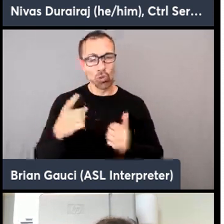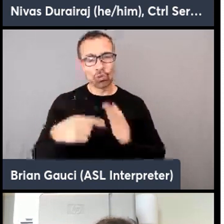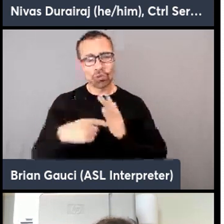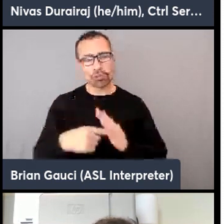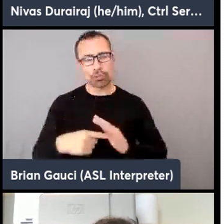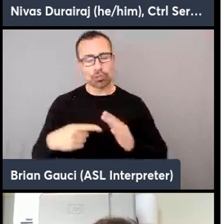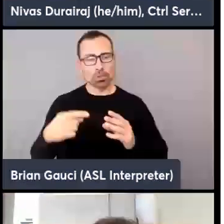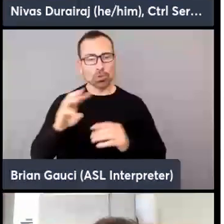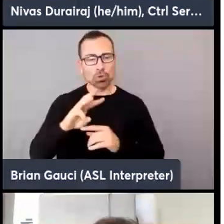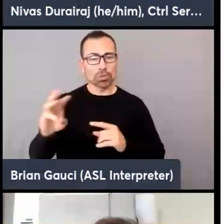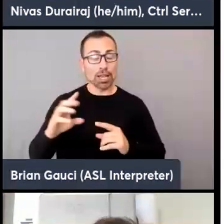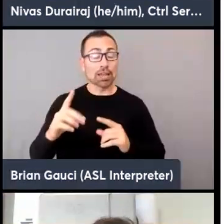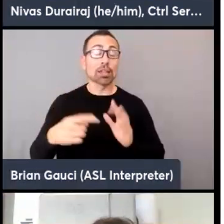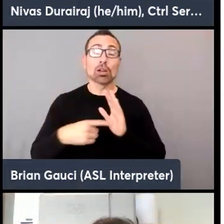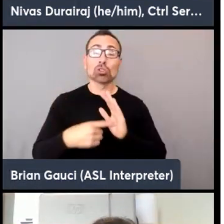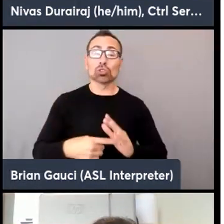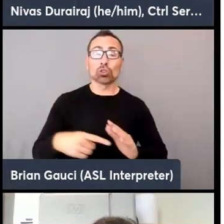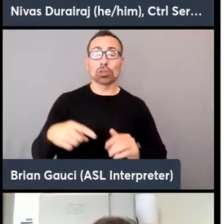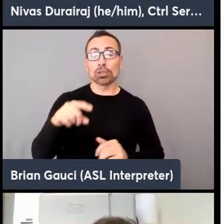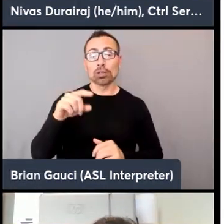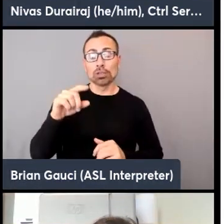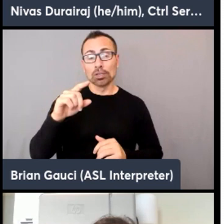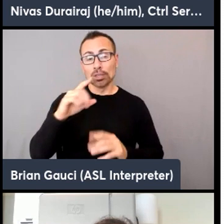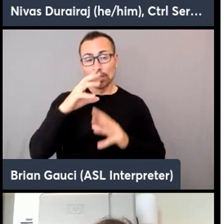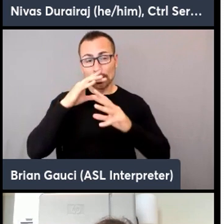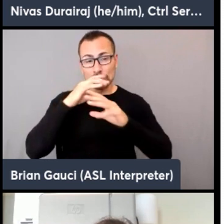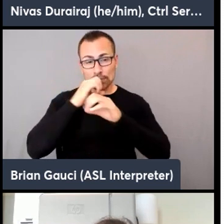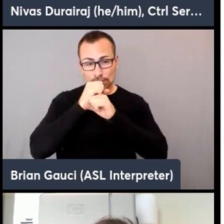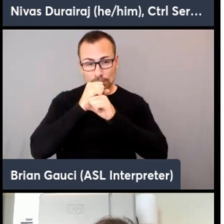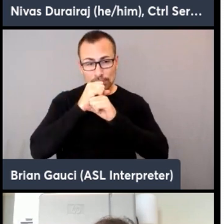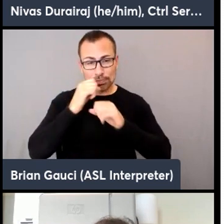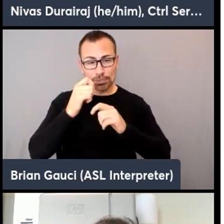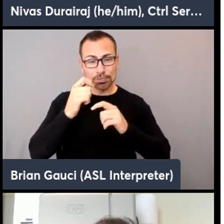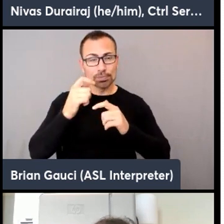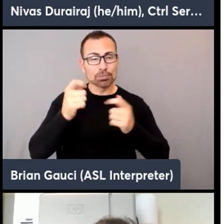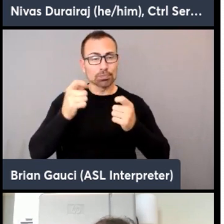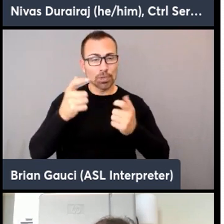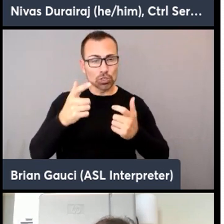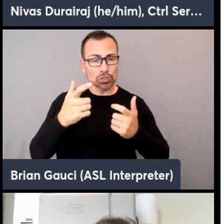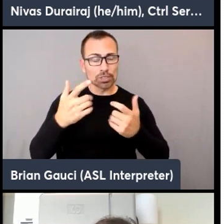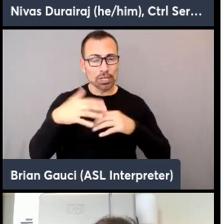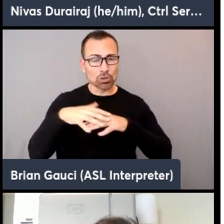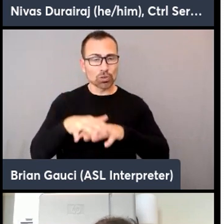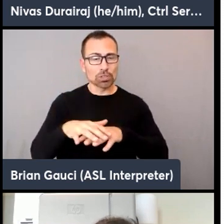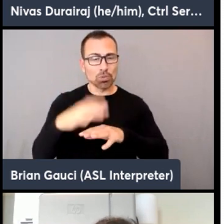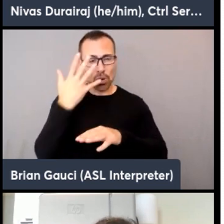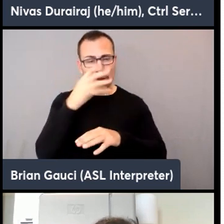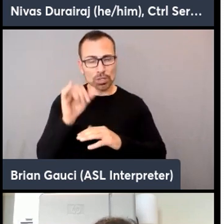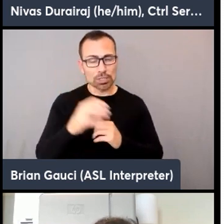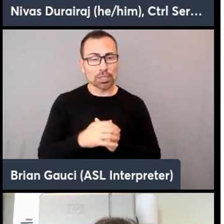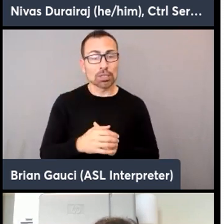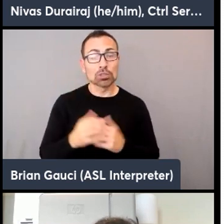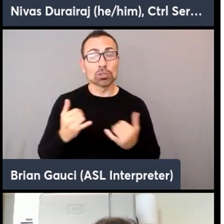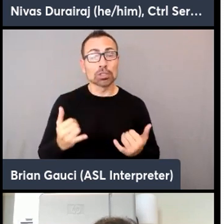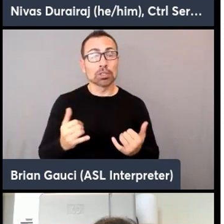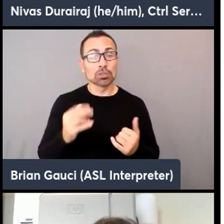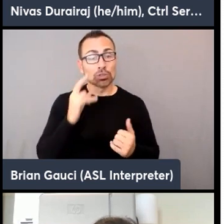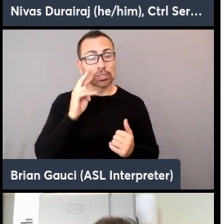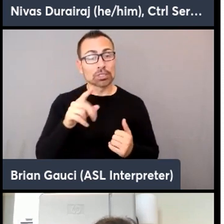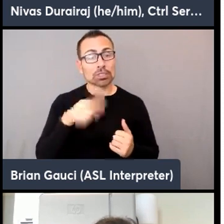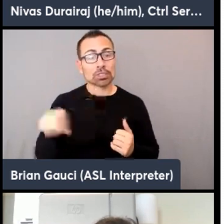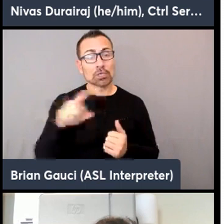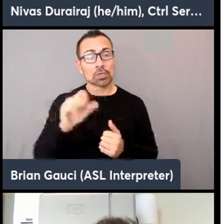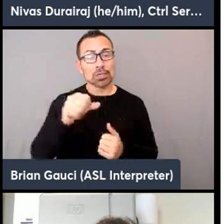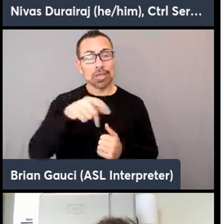Secrets Manager integration and what that looks like in action. So Perfect. As you can see here, we're in the AppConfig